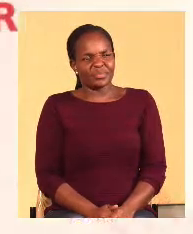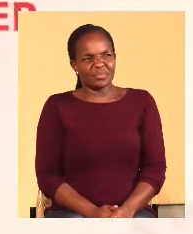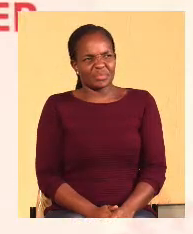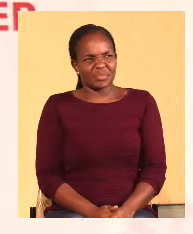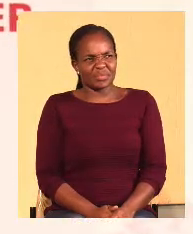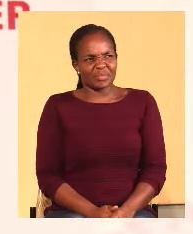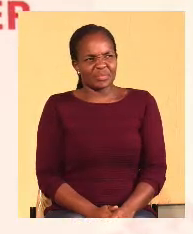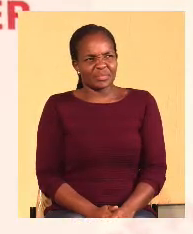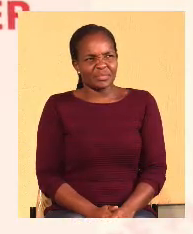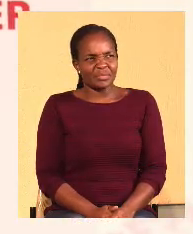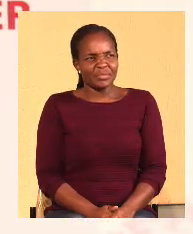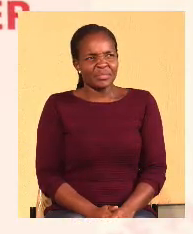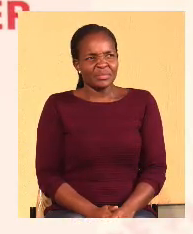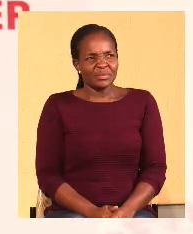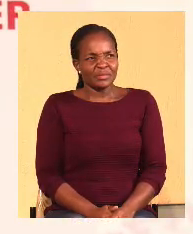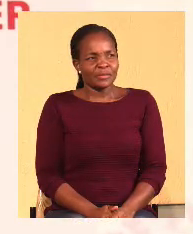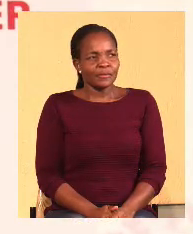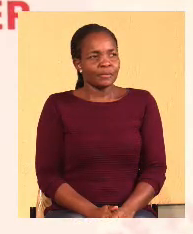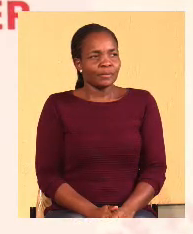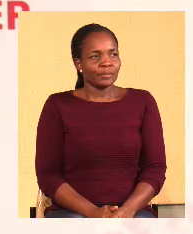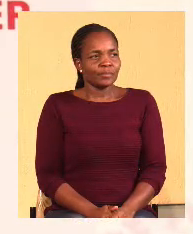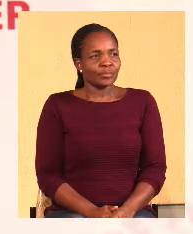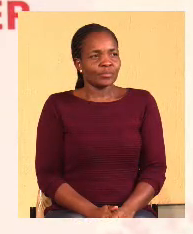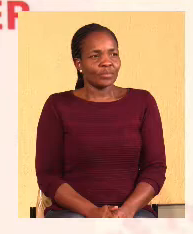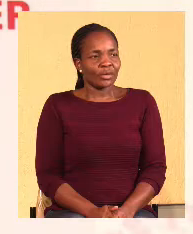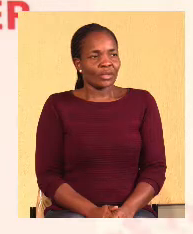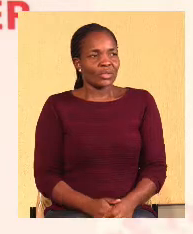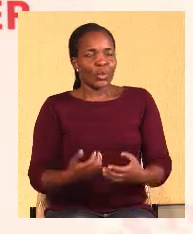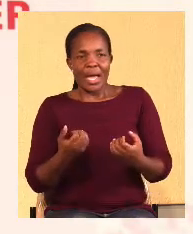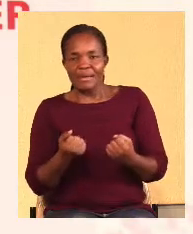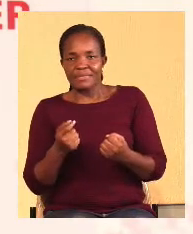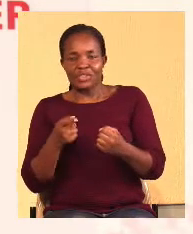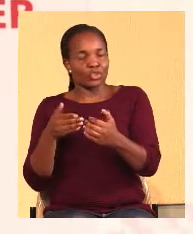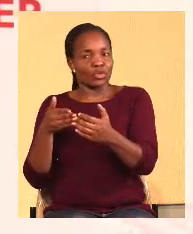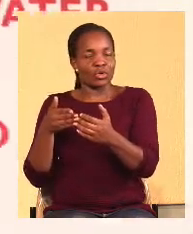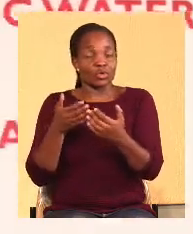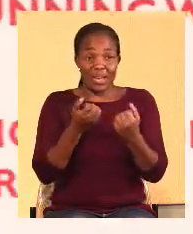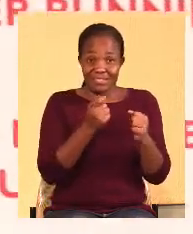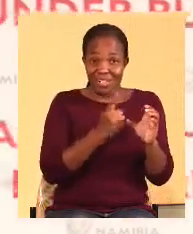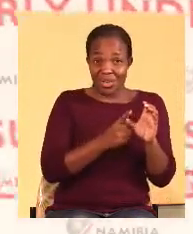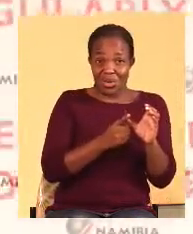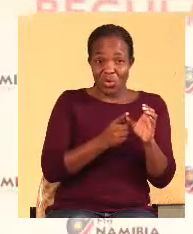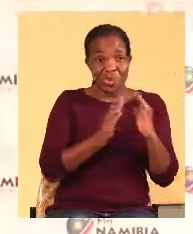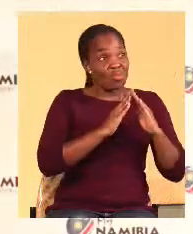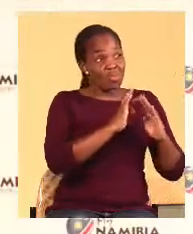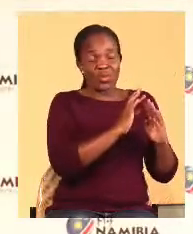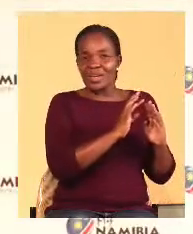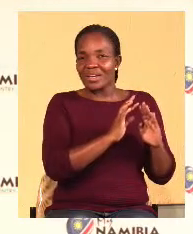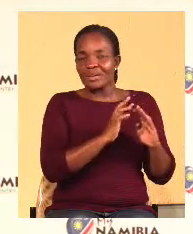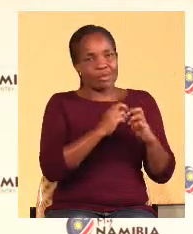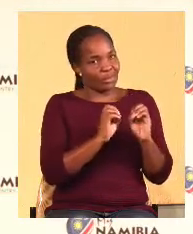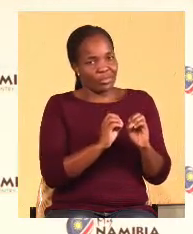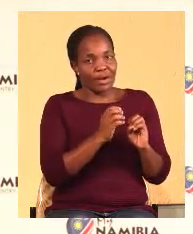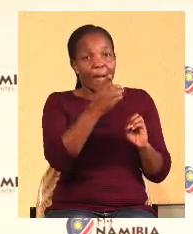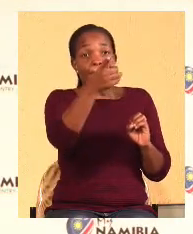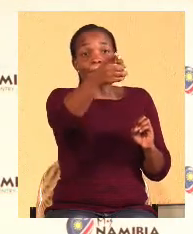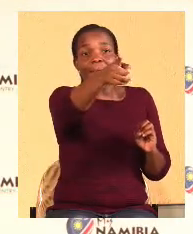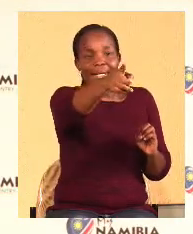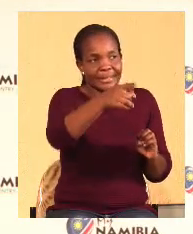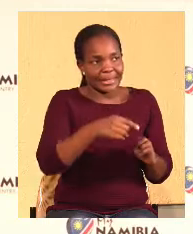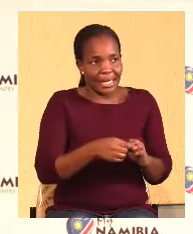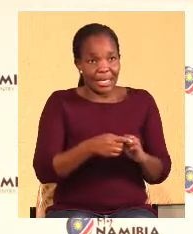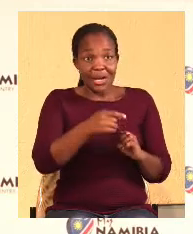not prohibited, so to speak? Possession is not prohibited, but I can tell you under the regulations, but I can tell you under the